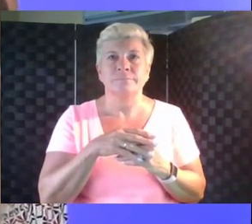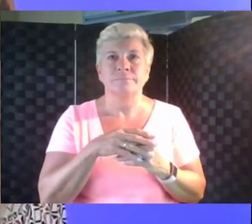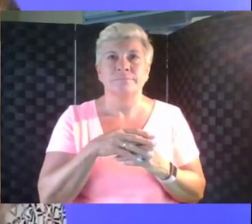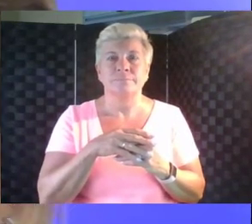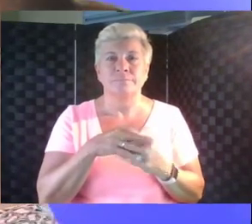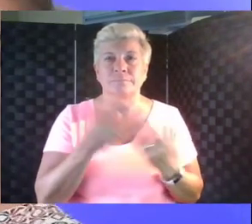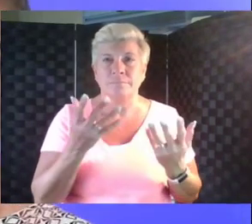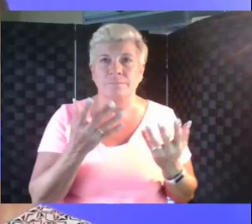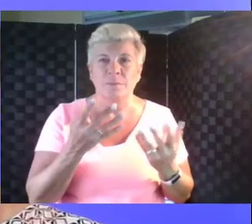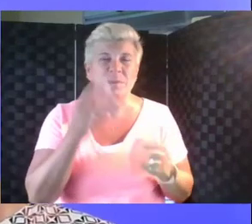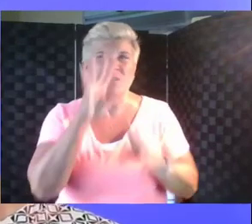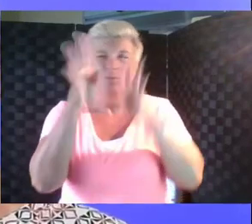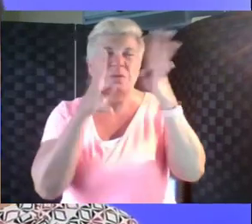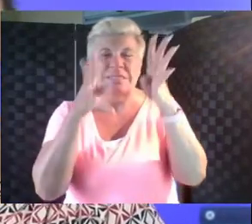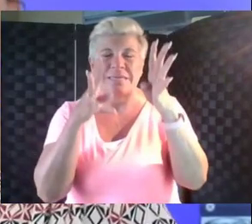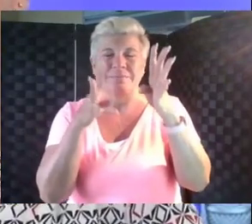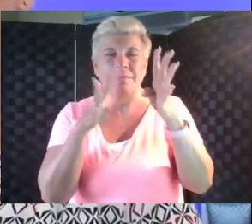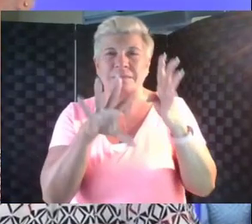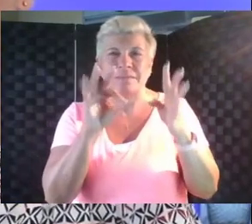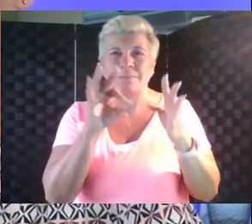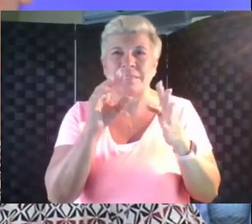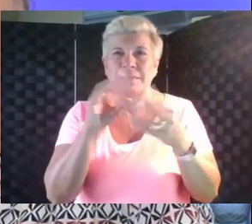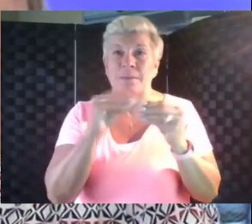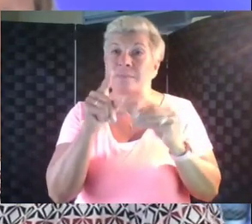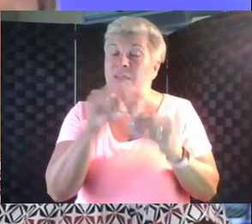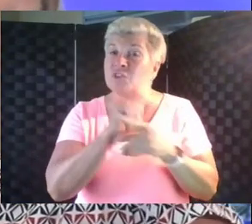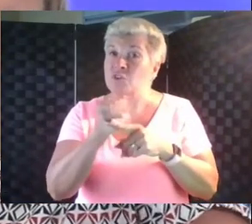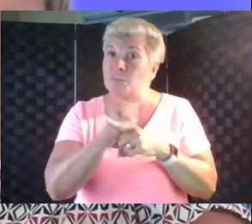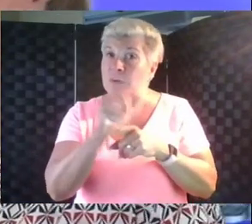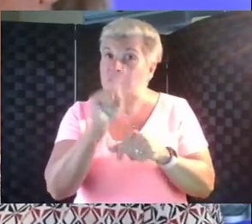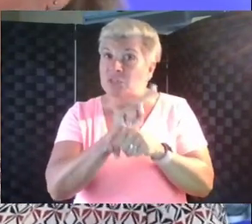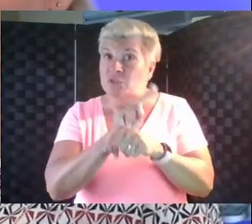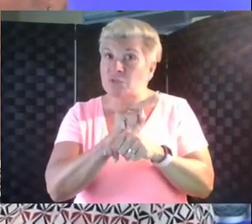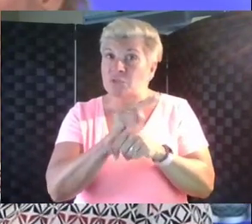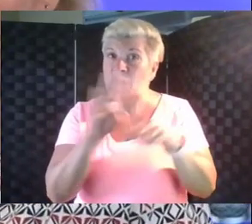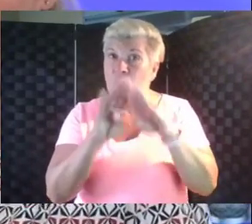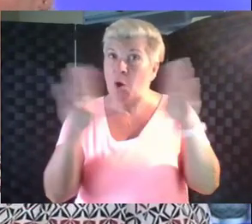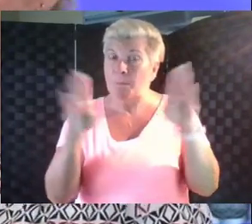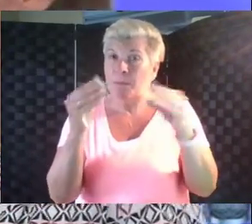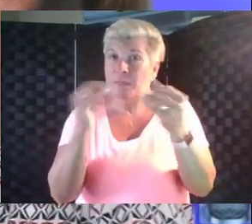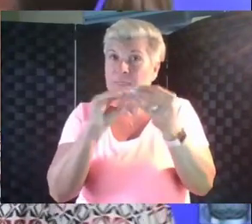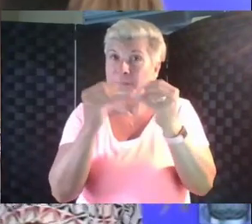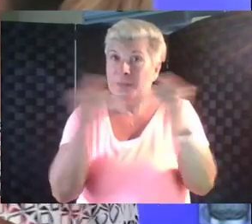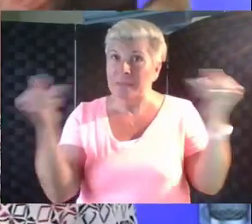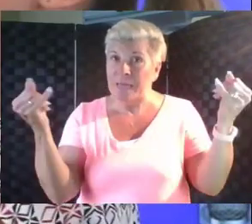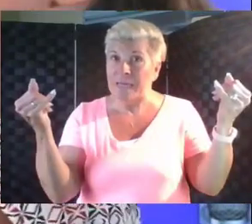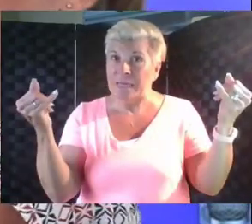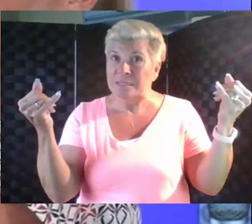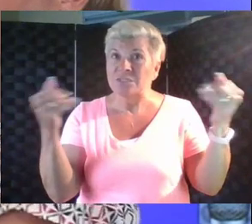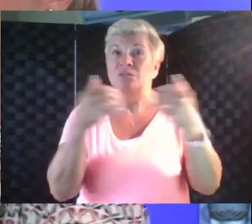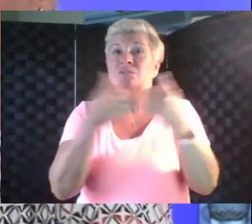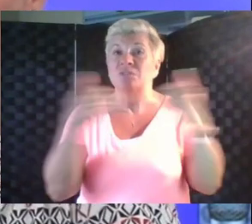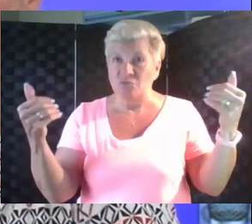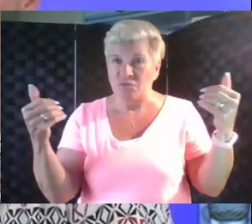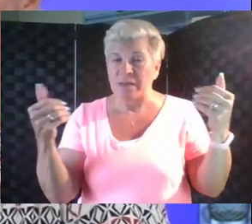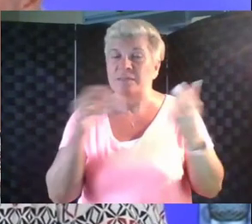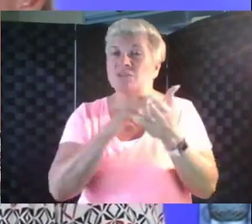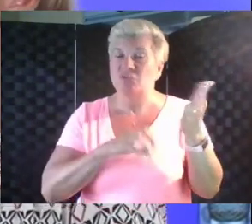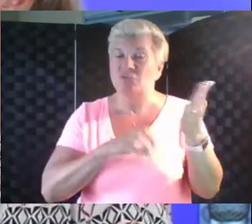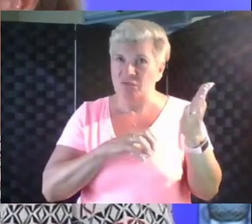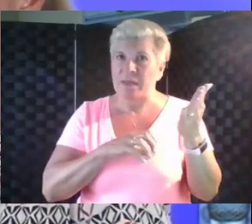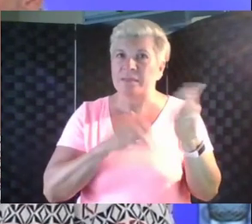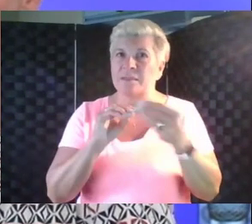826 minus 539. Then you can practice using your open number line to subtract these